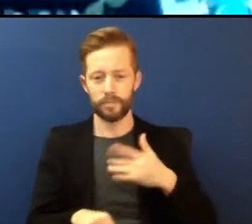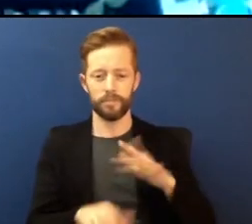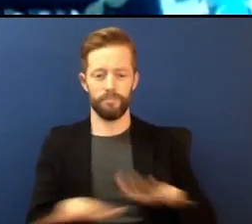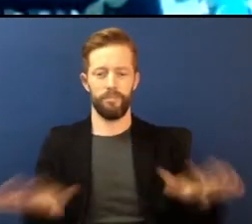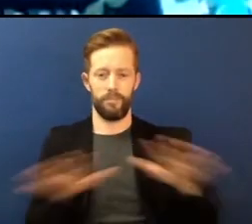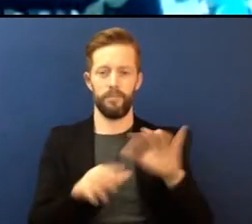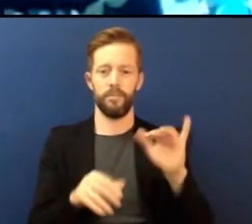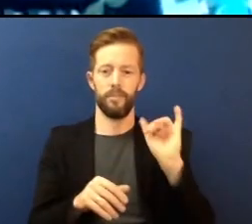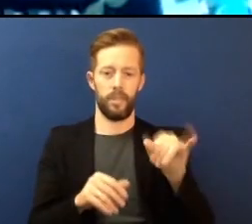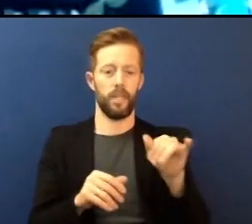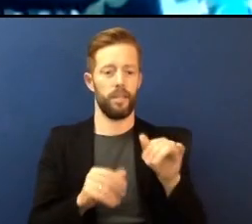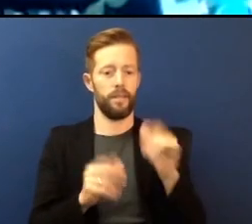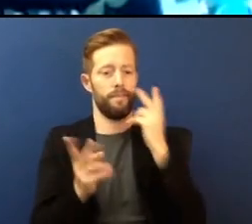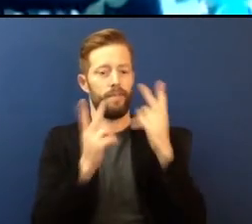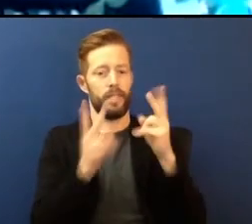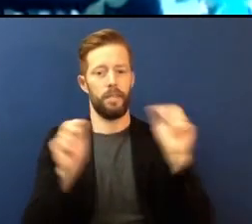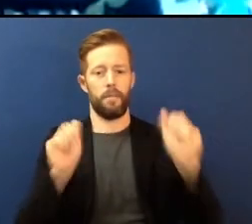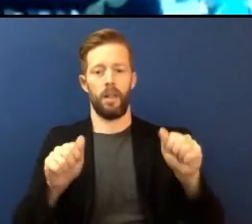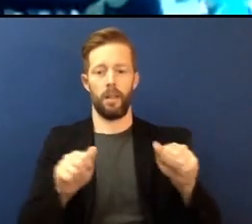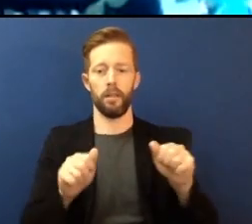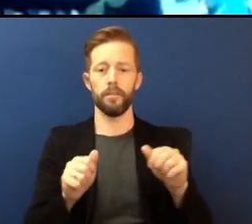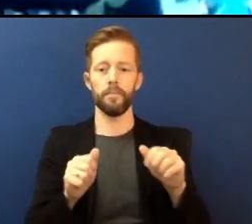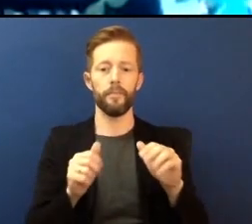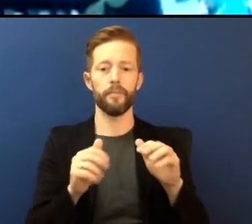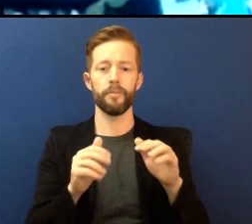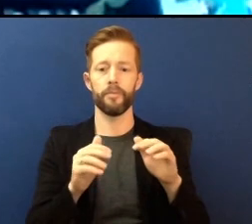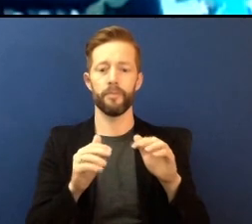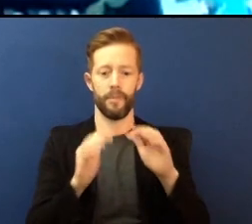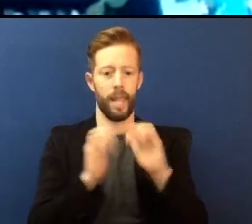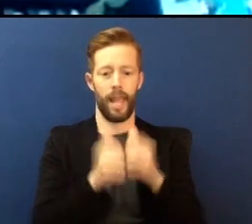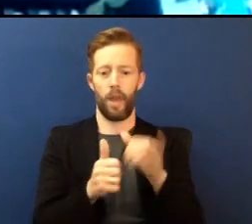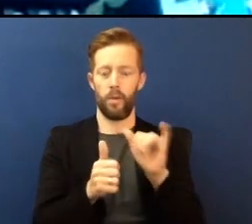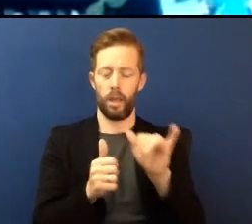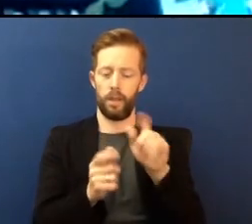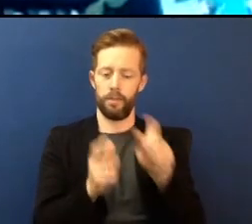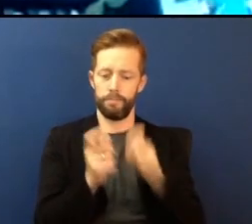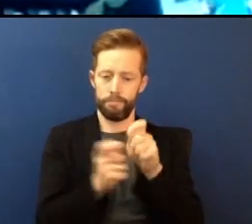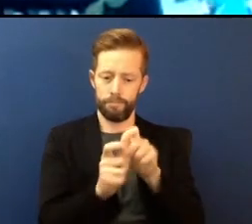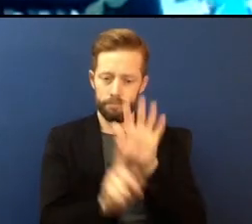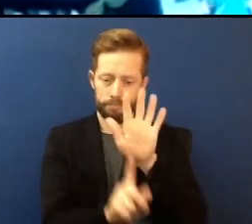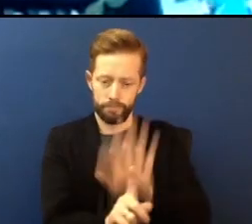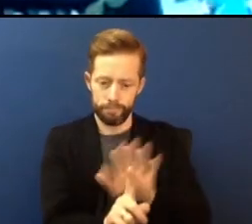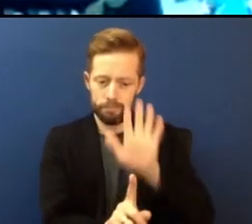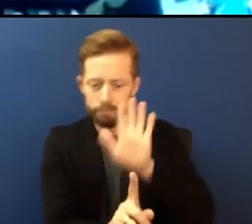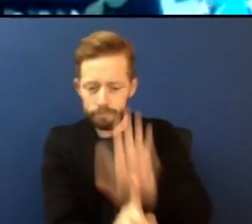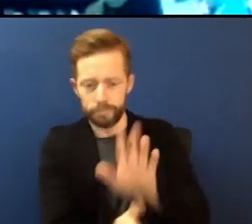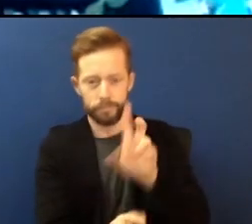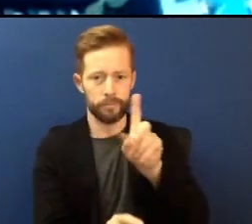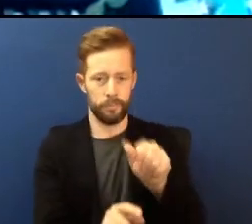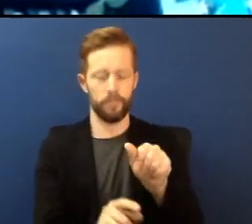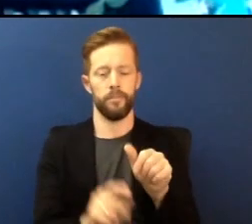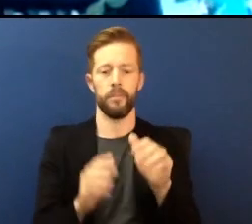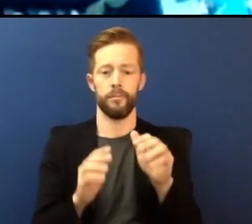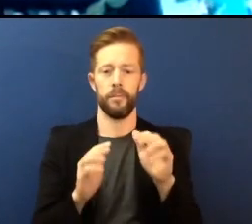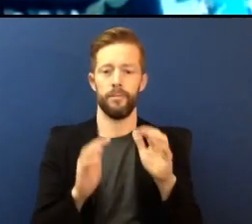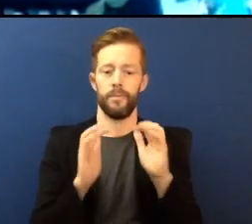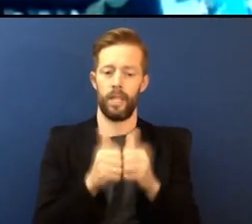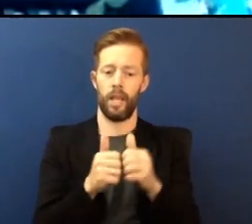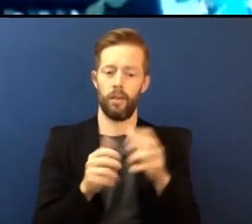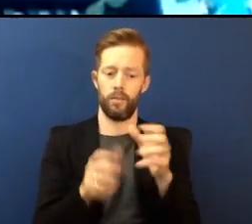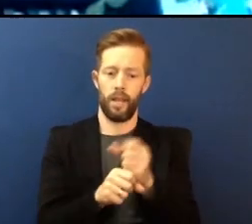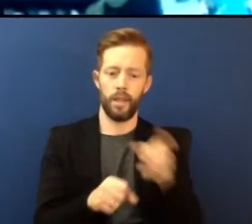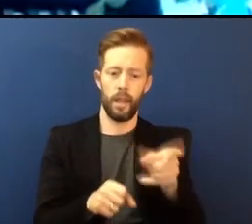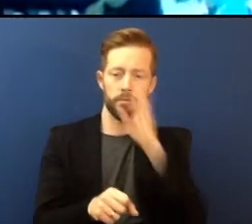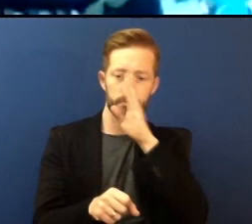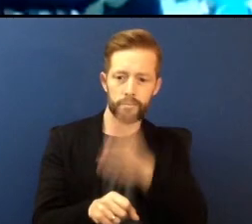and your thinking processes. So making it as visible as how for a particular child with a particular disability, how can we